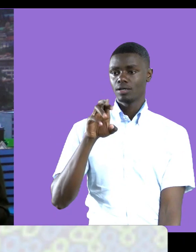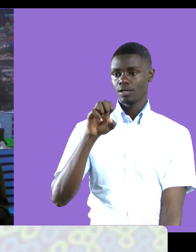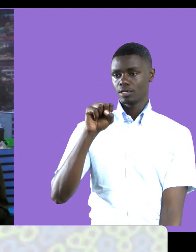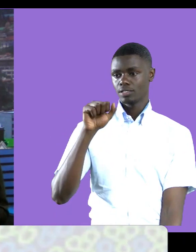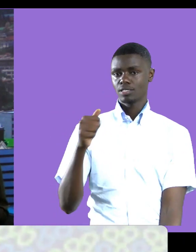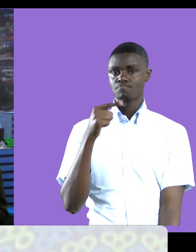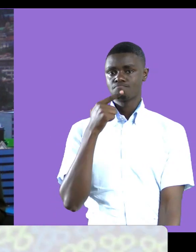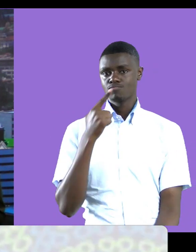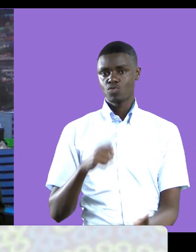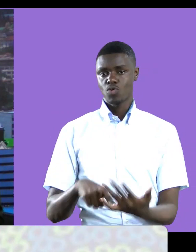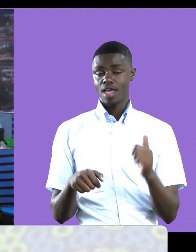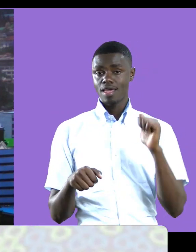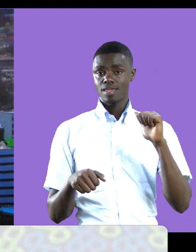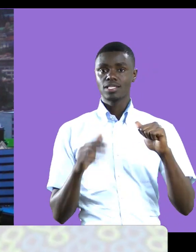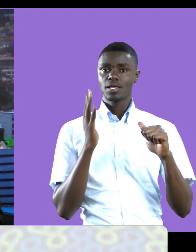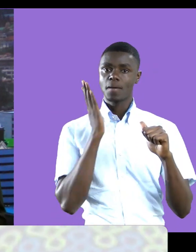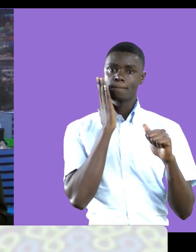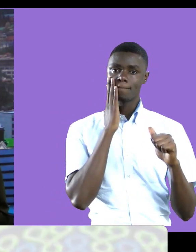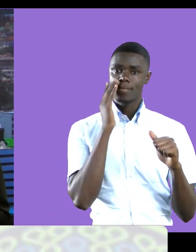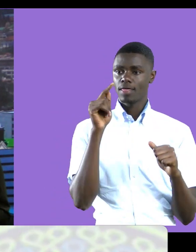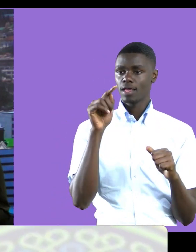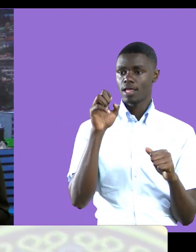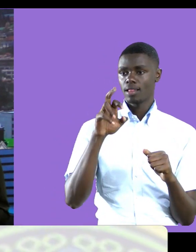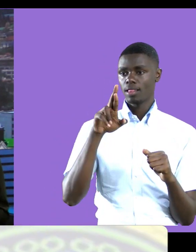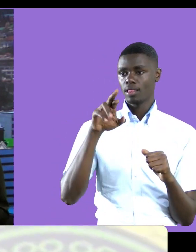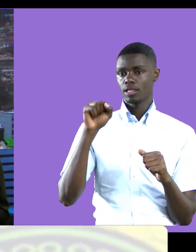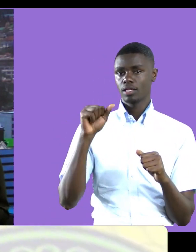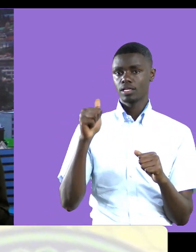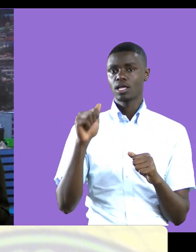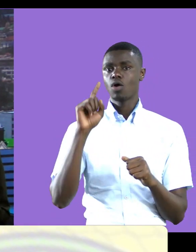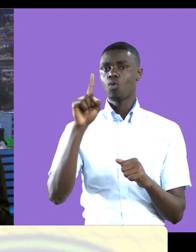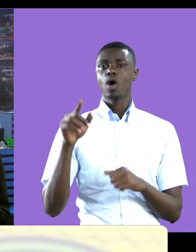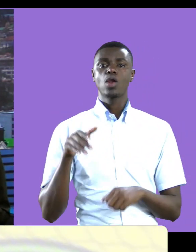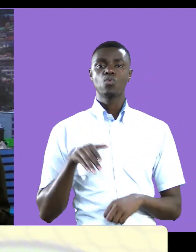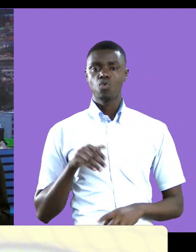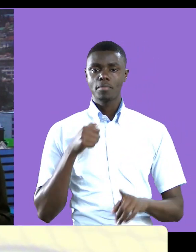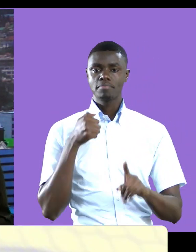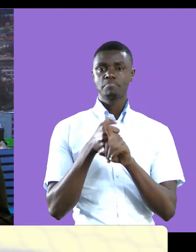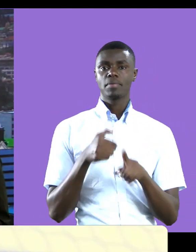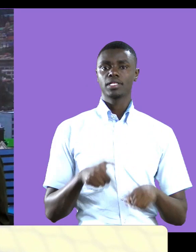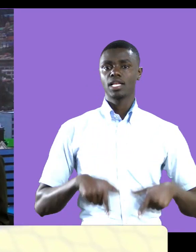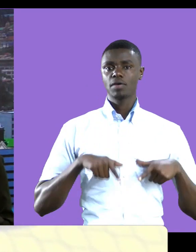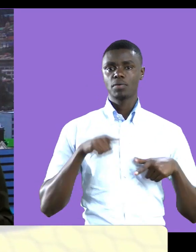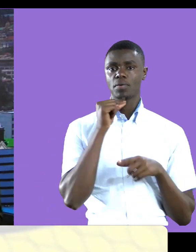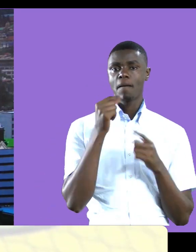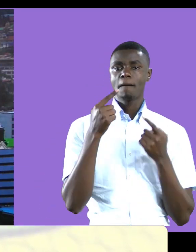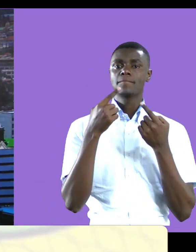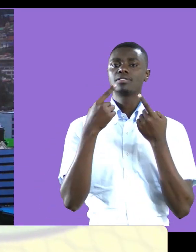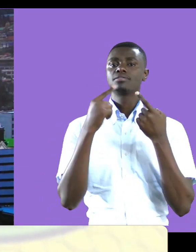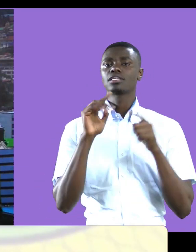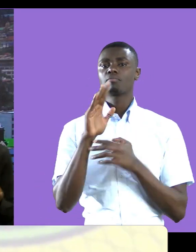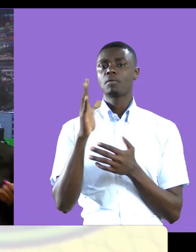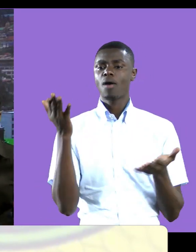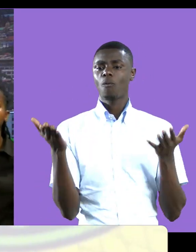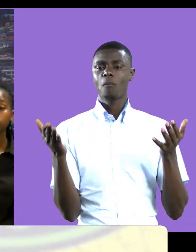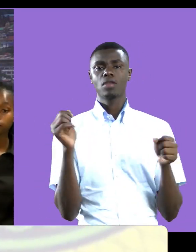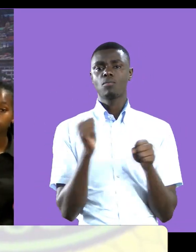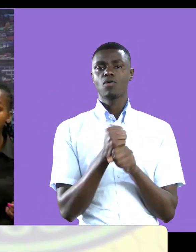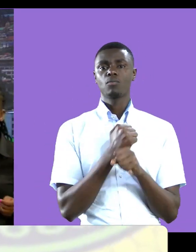He's saying rather, yes, Mother Teresa is one of those many who impacted many lives, but her success is not comparable